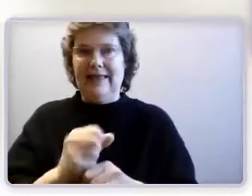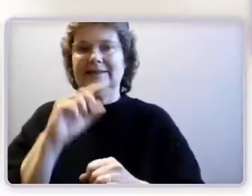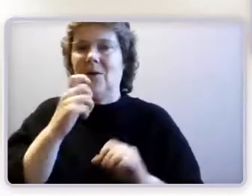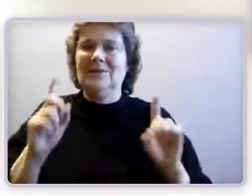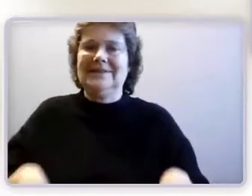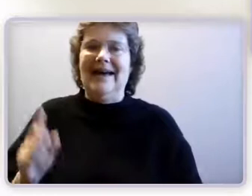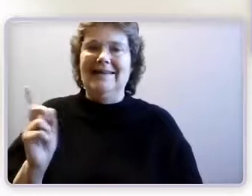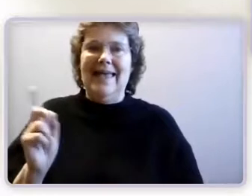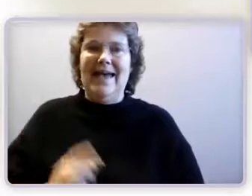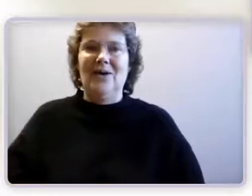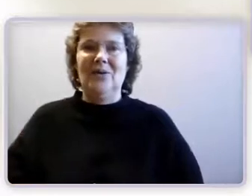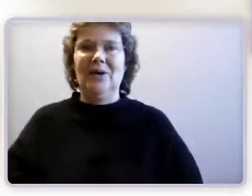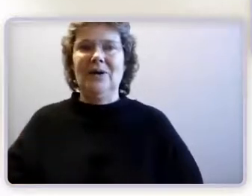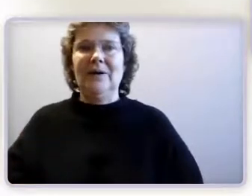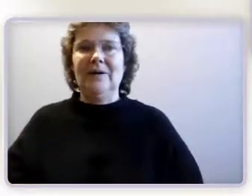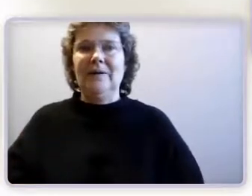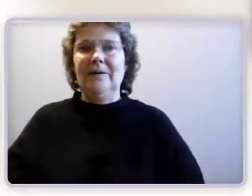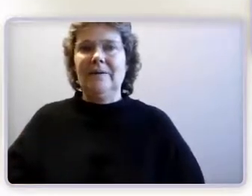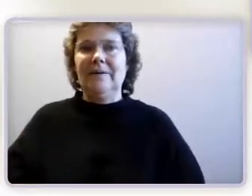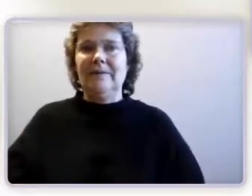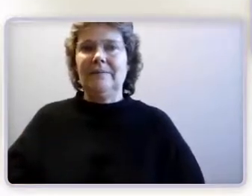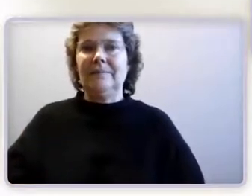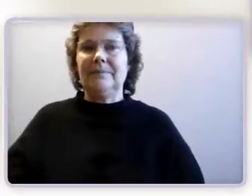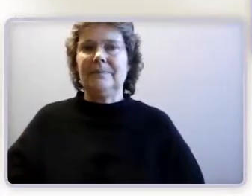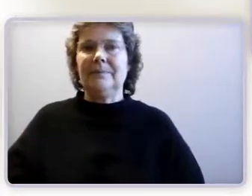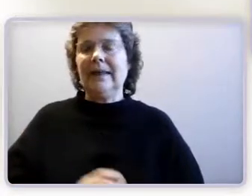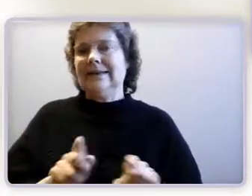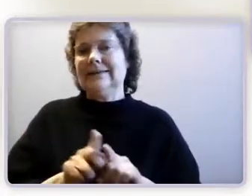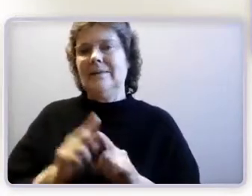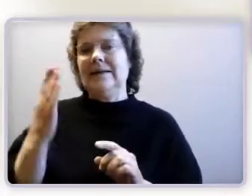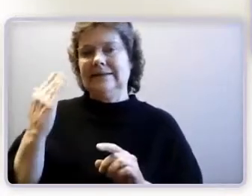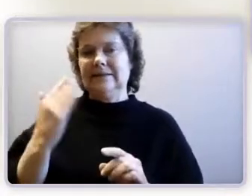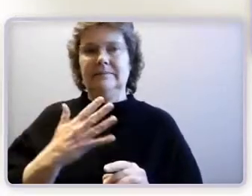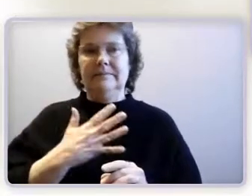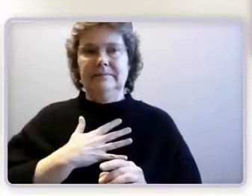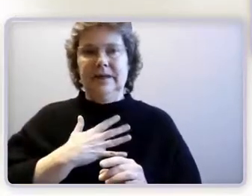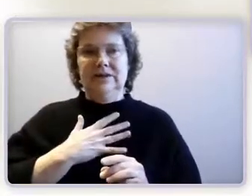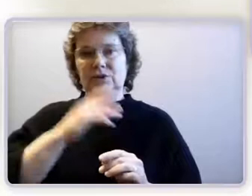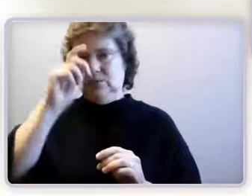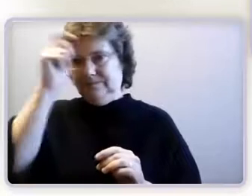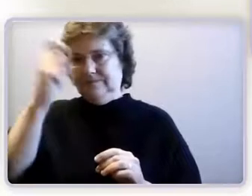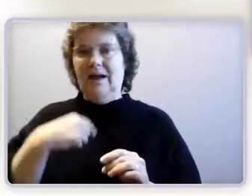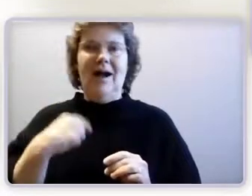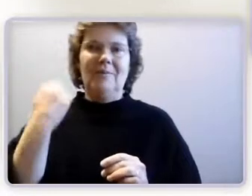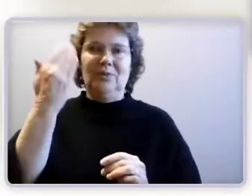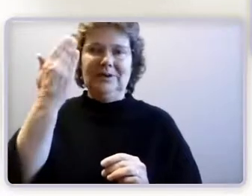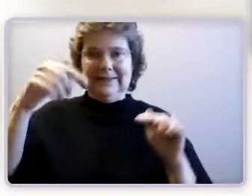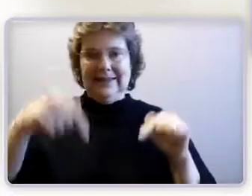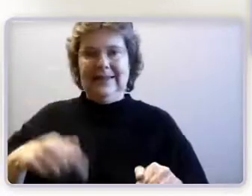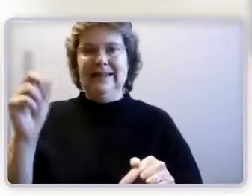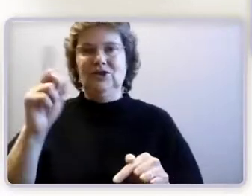presentation. As Melissa did before as well, I'd just like to acknowledge that I'm presenting to you from the land of